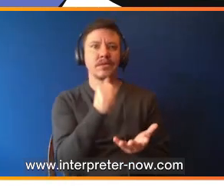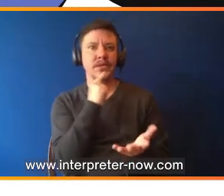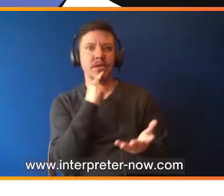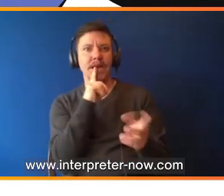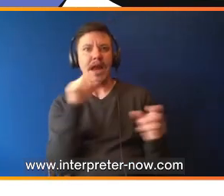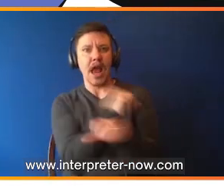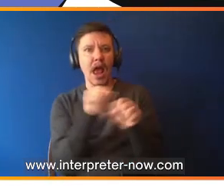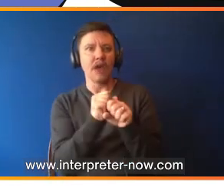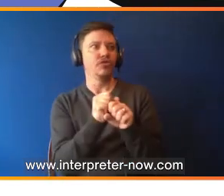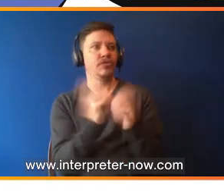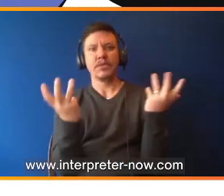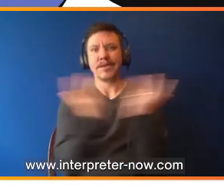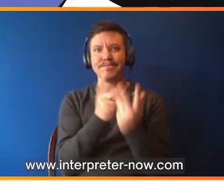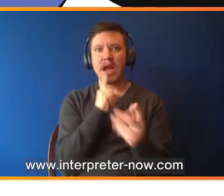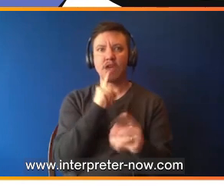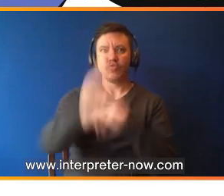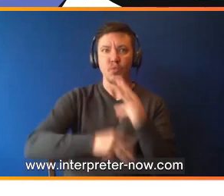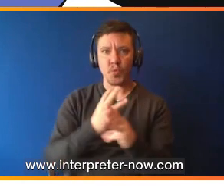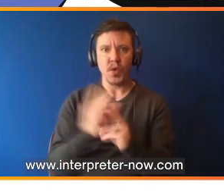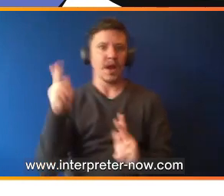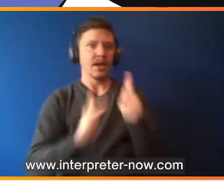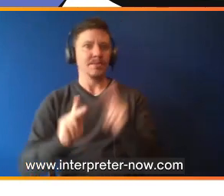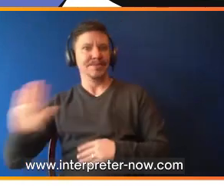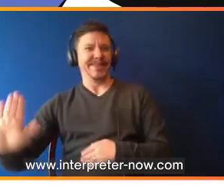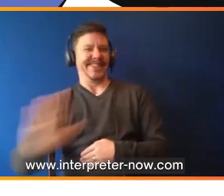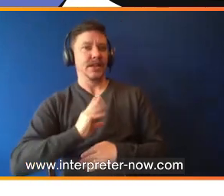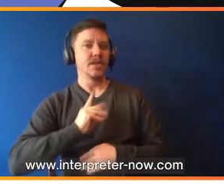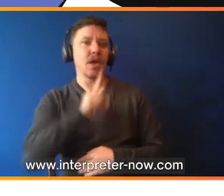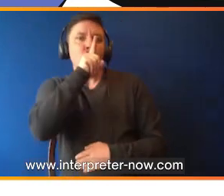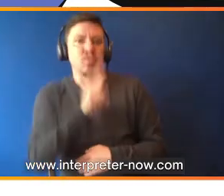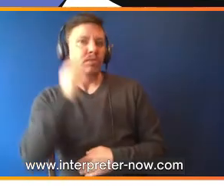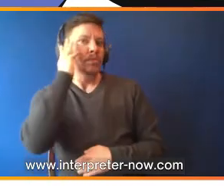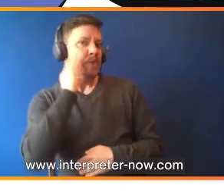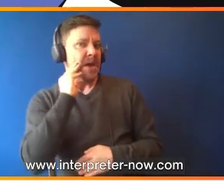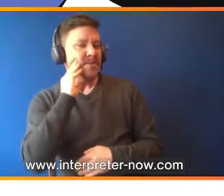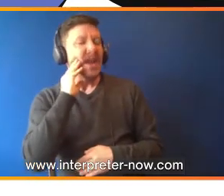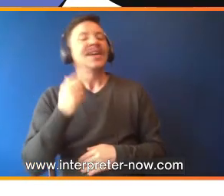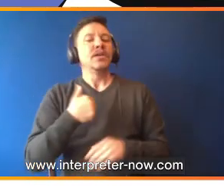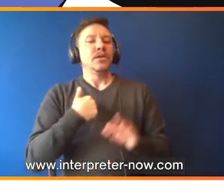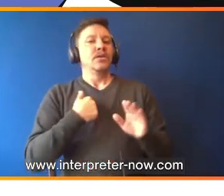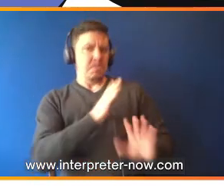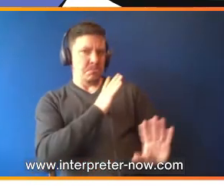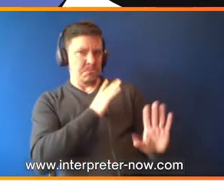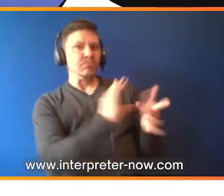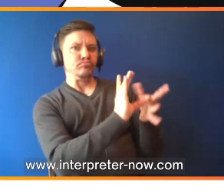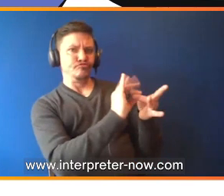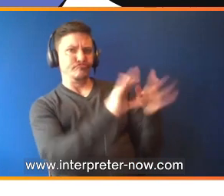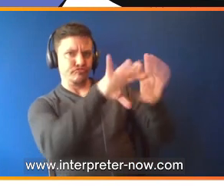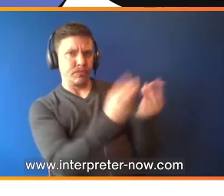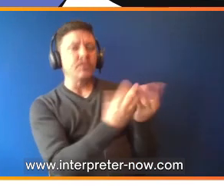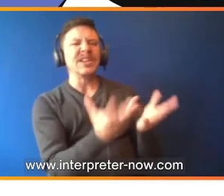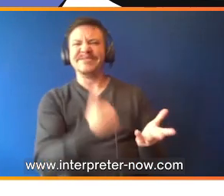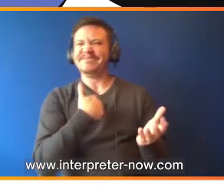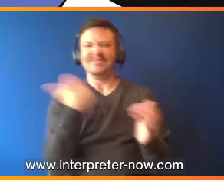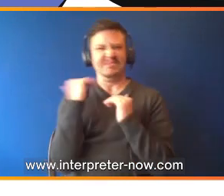for certain individuals from marginalized groups to even enter the industry of tech, enter the tech industry, to get